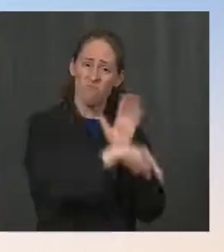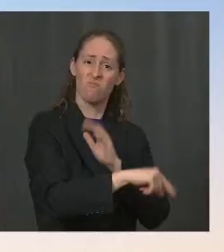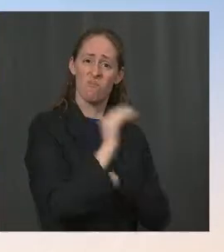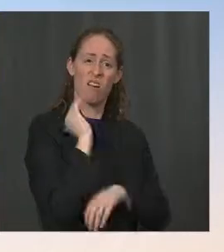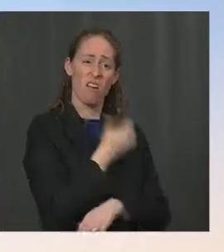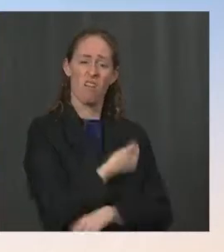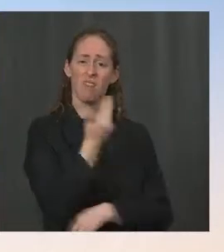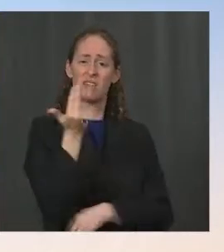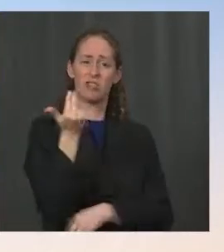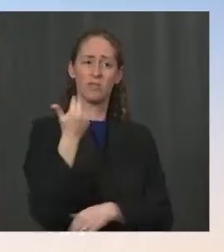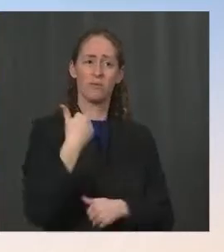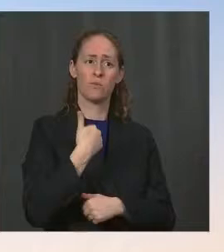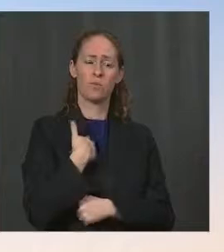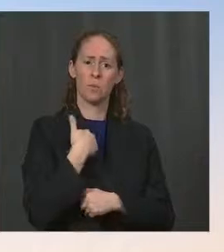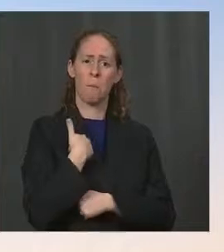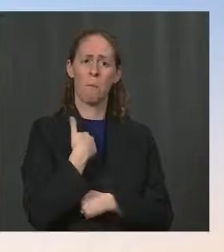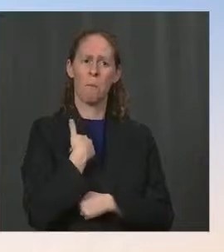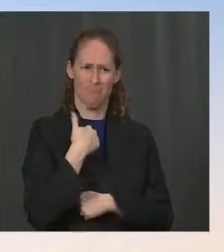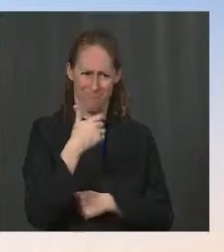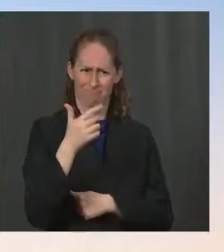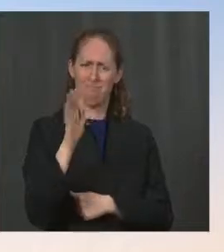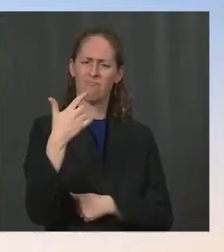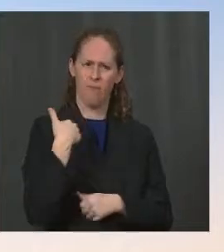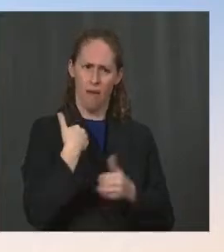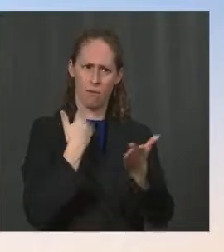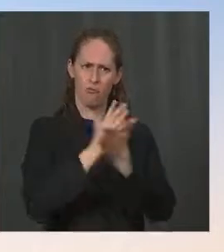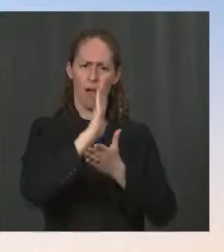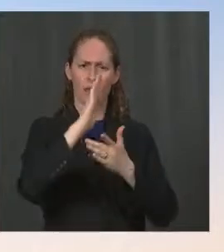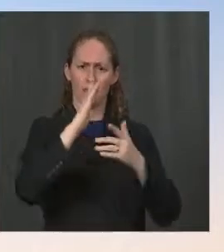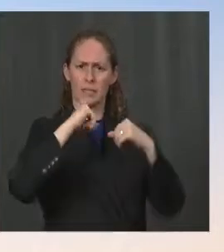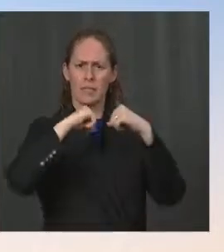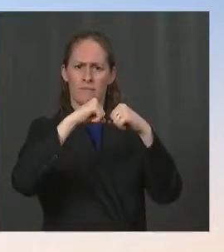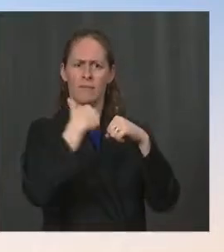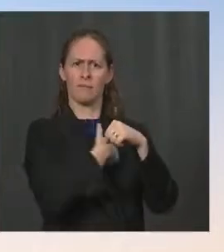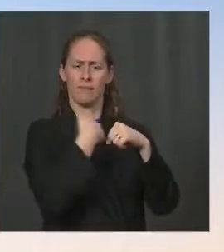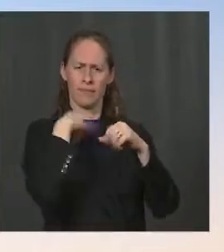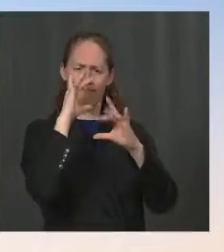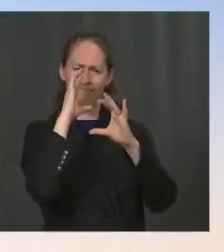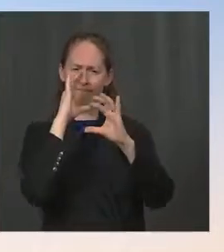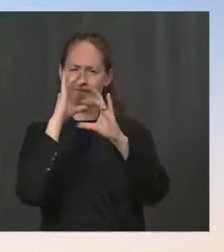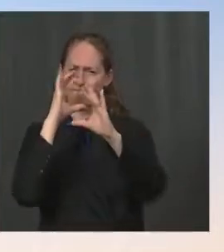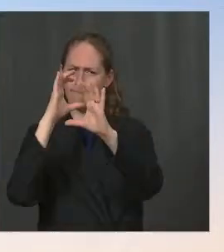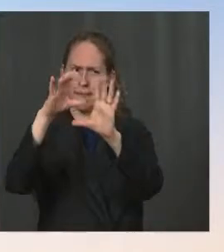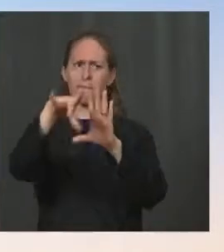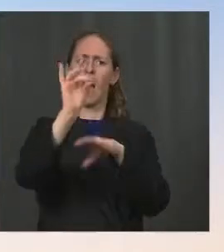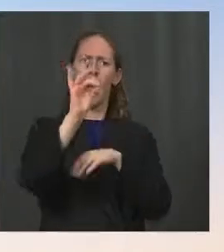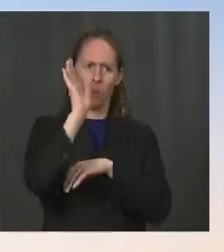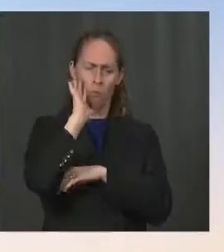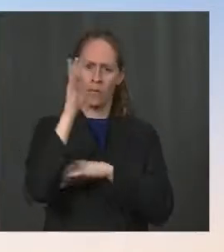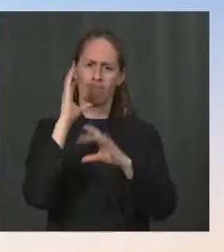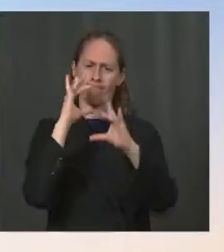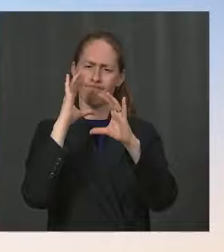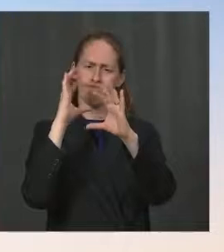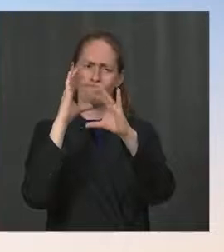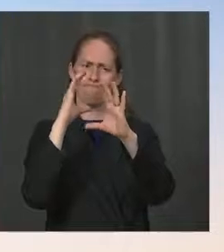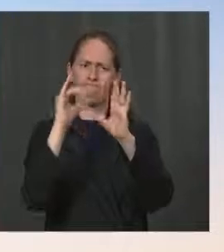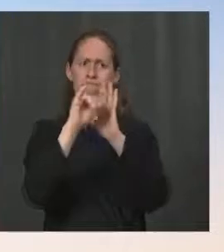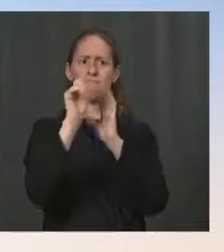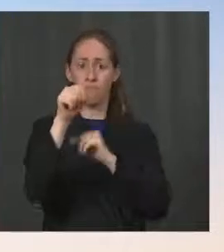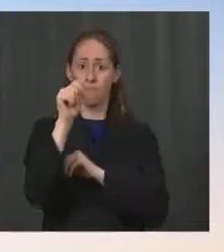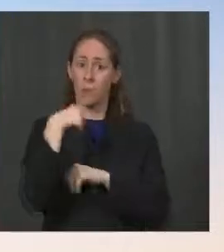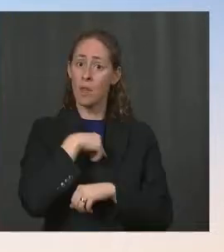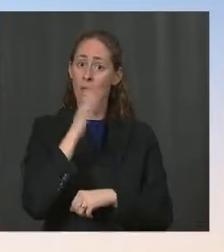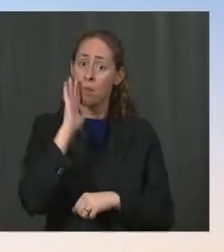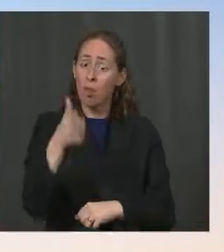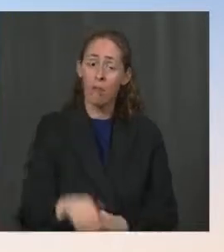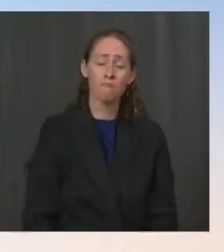We have every right, self-defense, to continue to go after ISIS-K, and the president has made clear that's what he wants the military to continue to do. So future